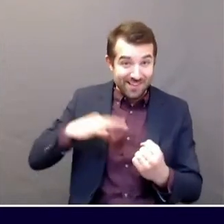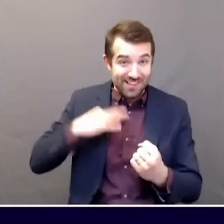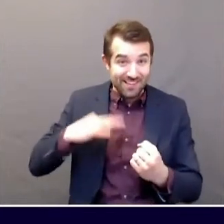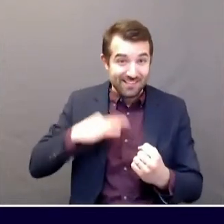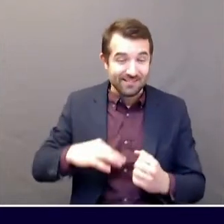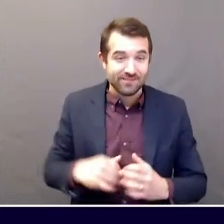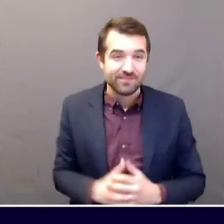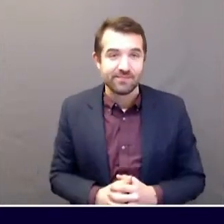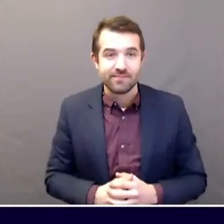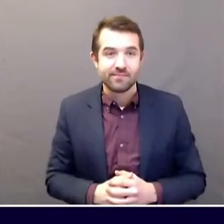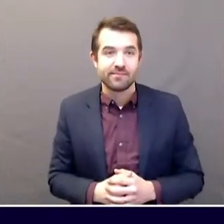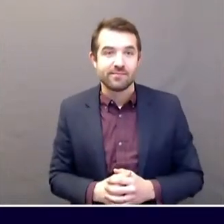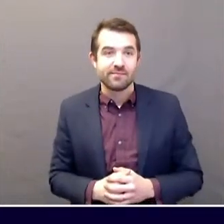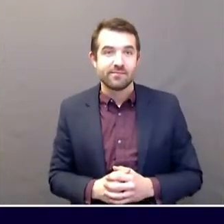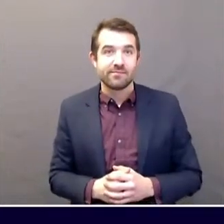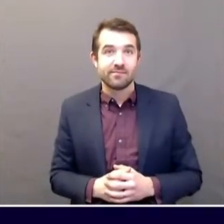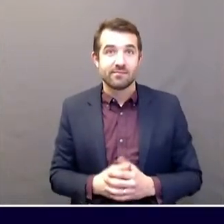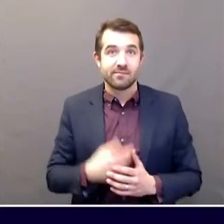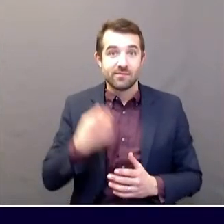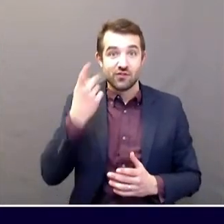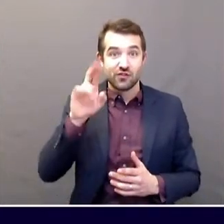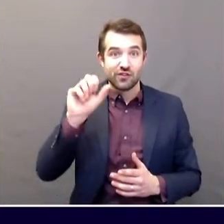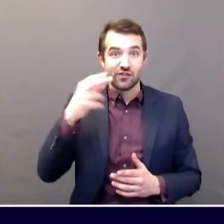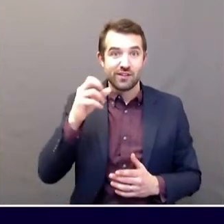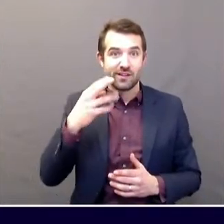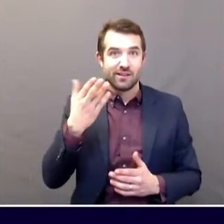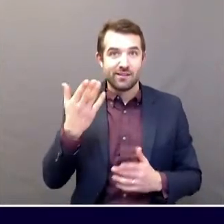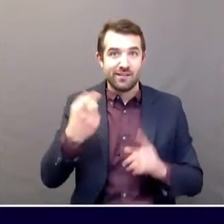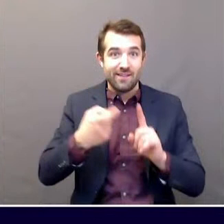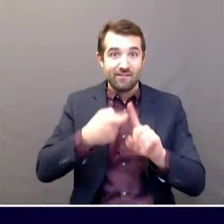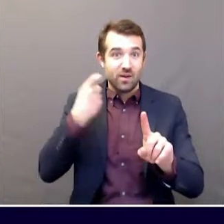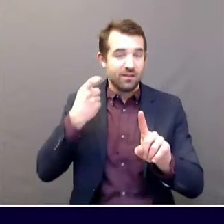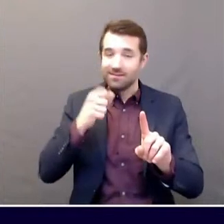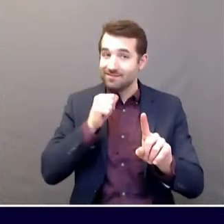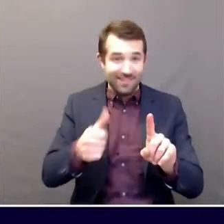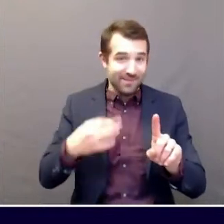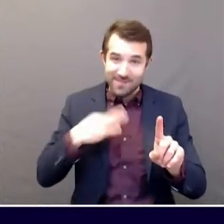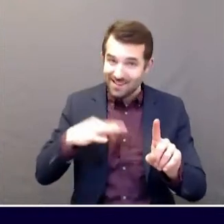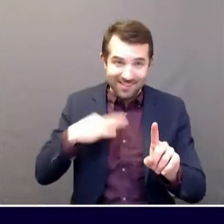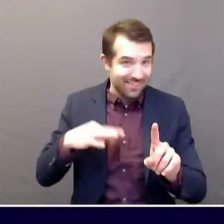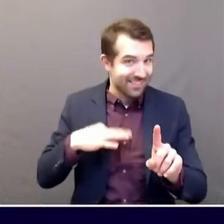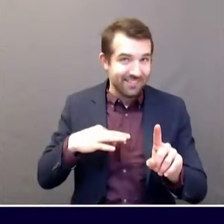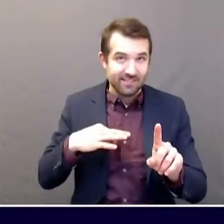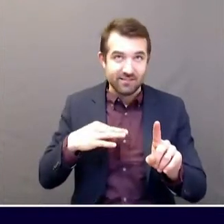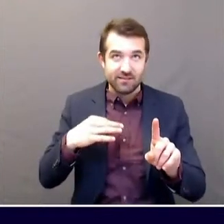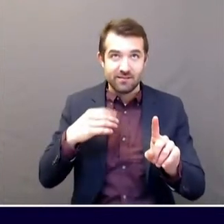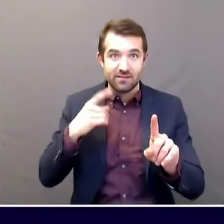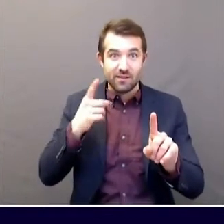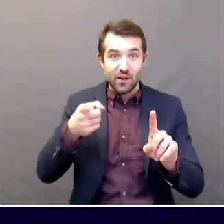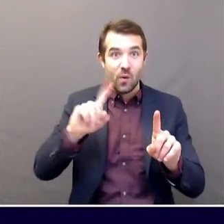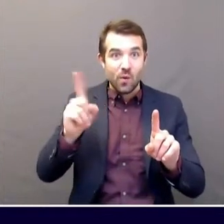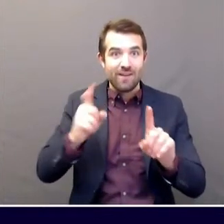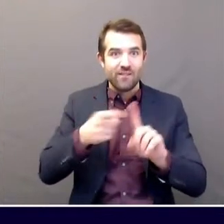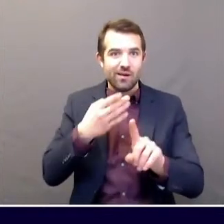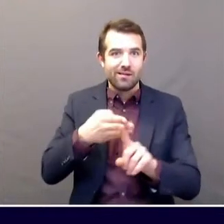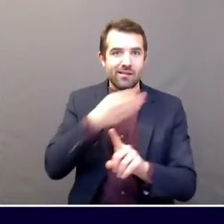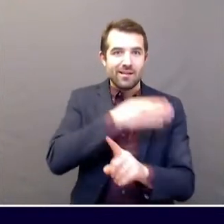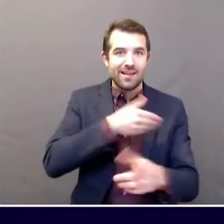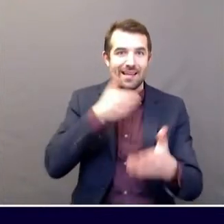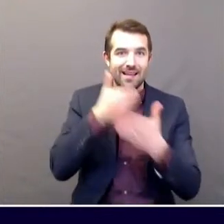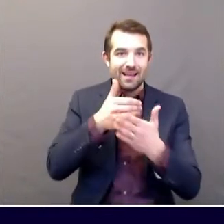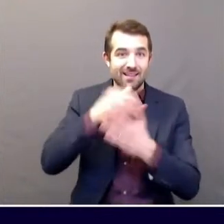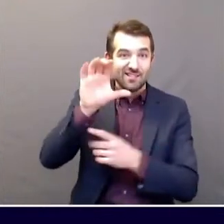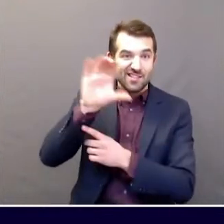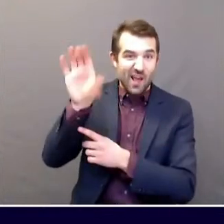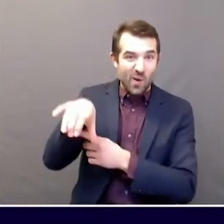in the Midwest. He came to us from Chicago. But I swear I heard you talking earlier in this briefing,